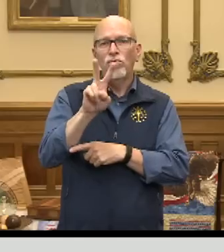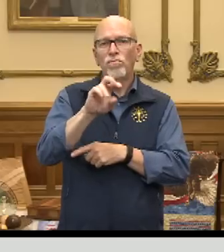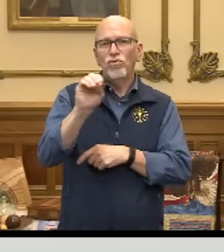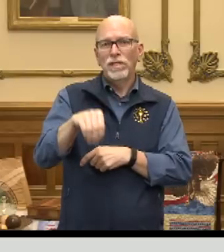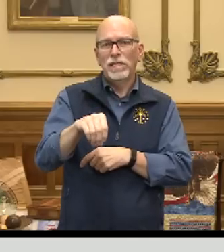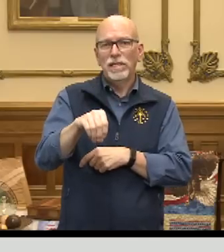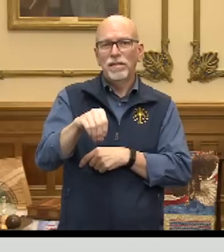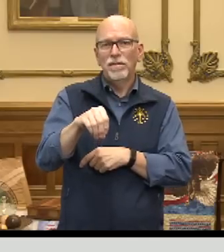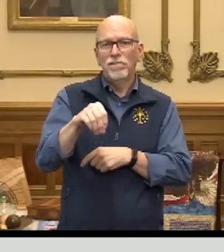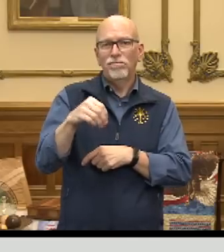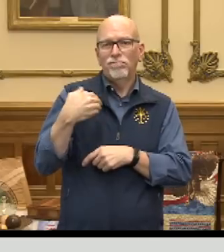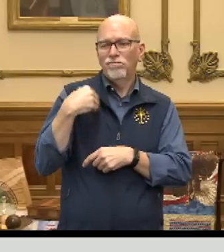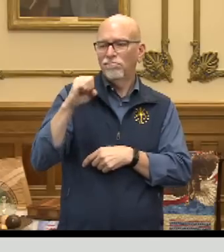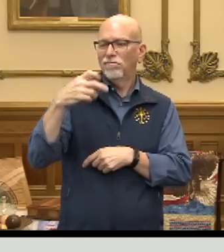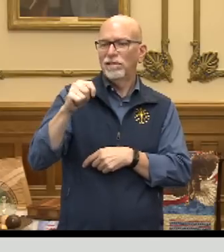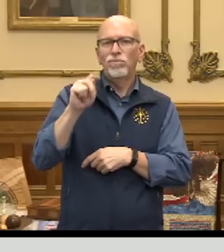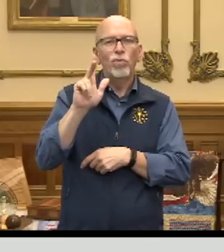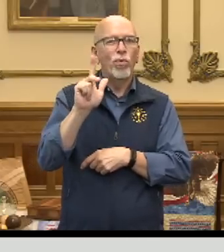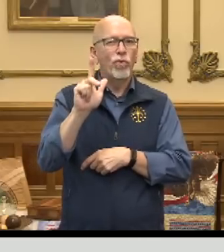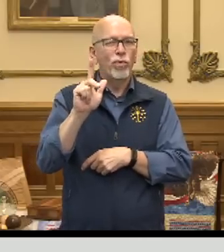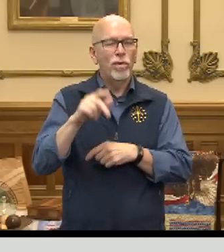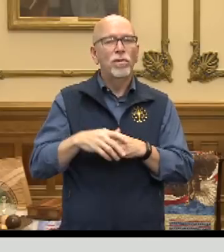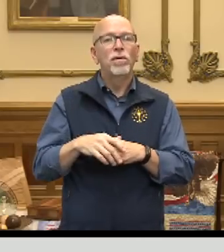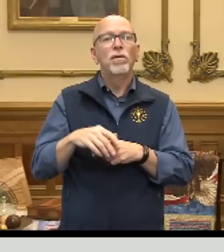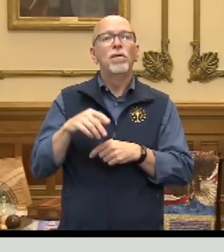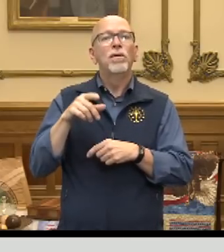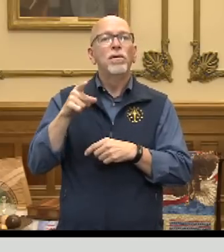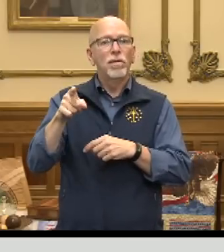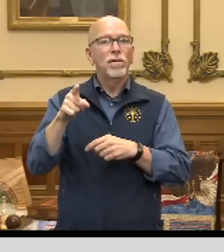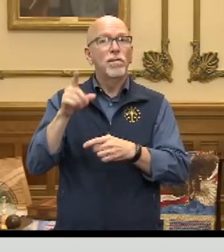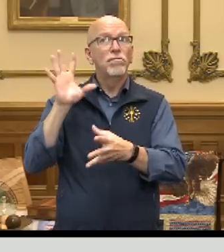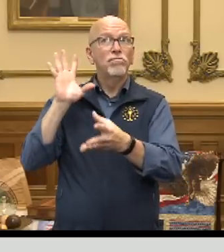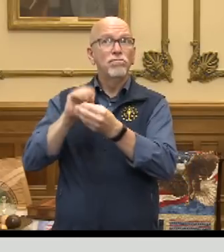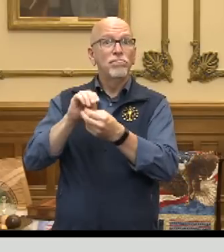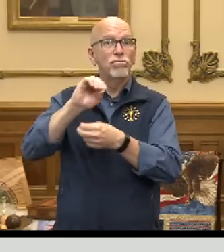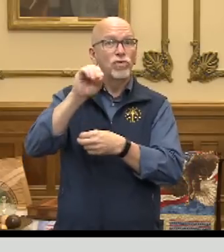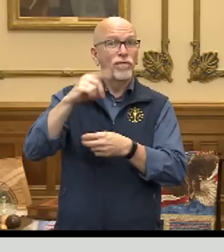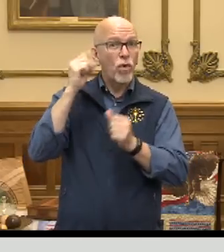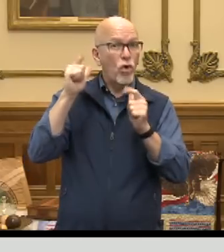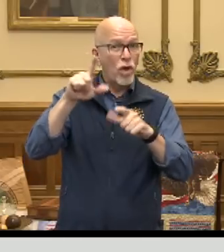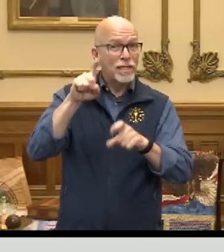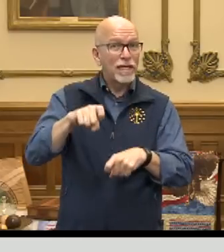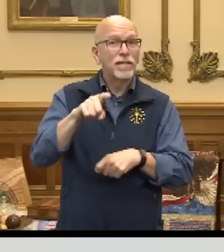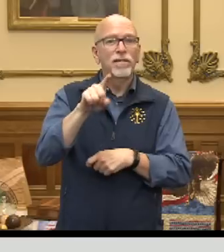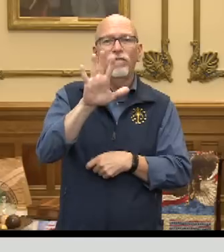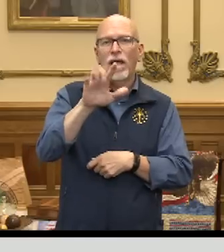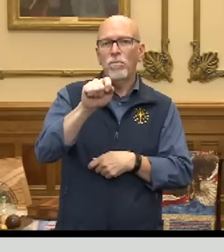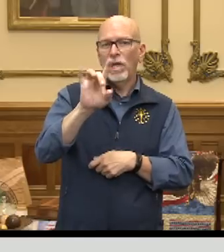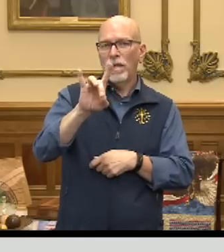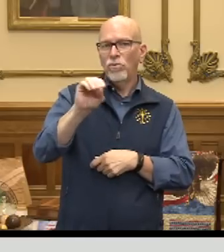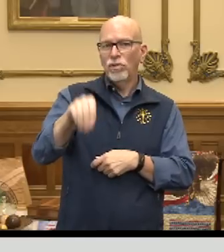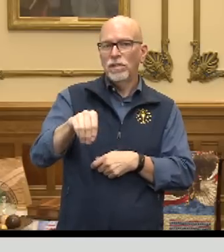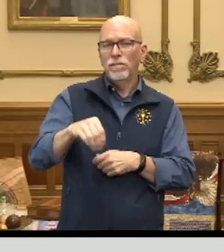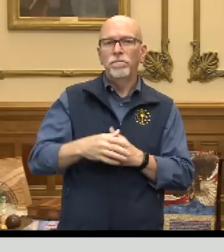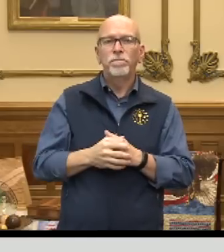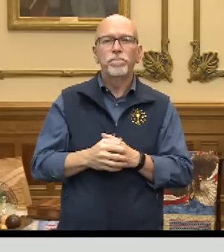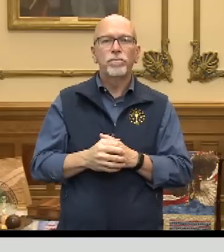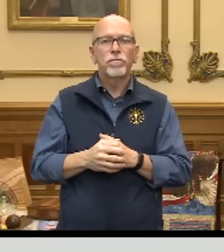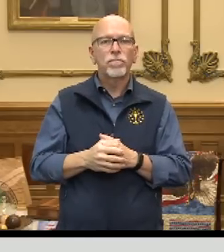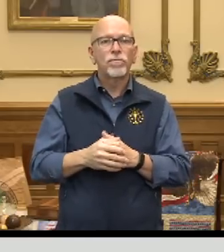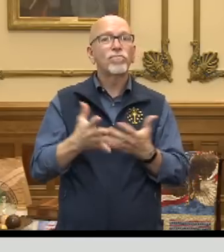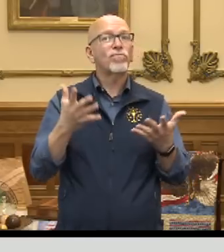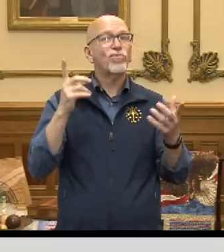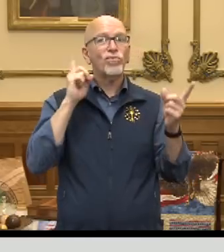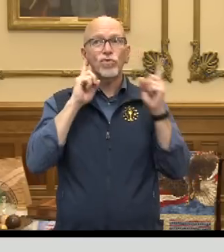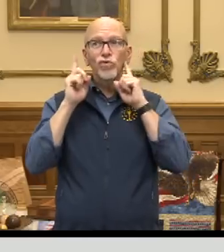4.2% as of September the 23rd, while the cumulative rate for all tests is 5.8%. You've heard